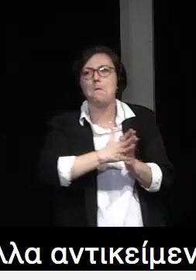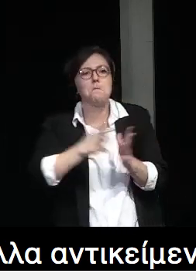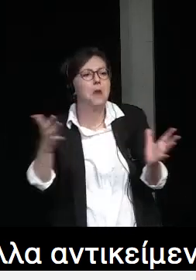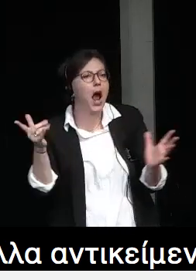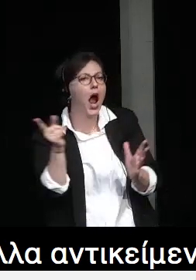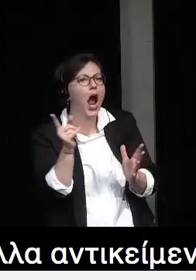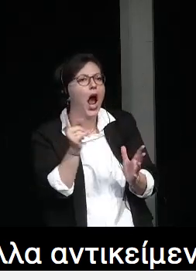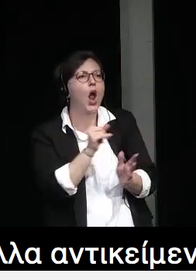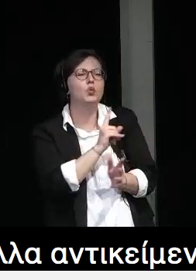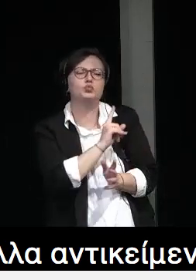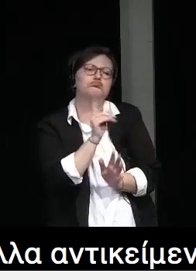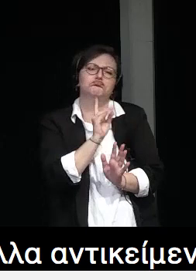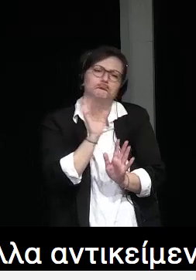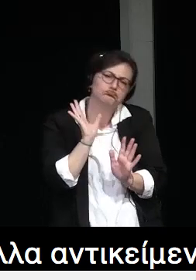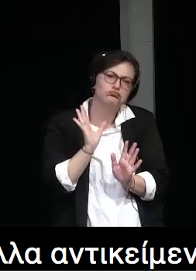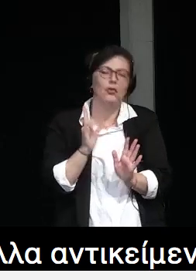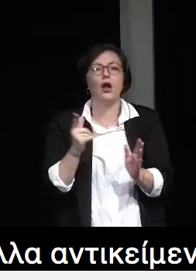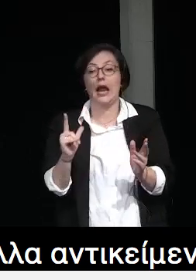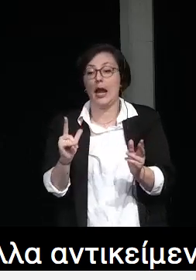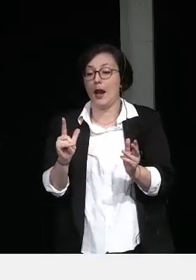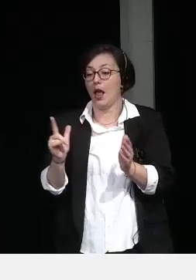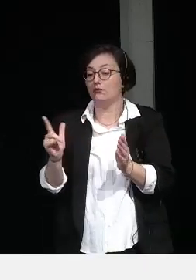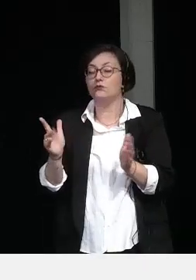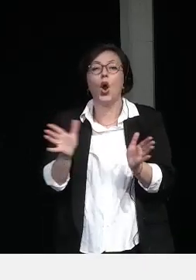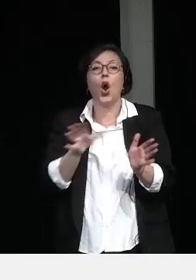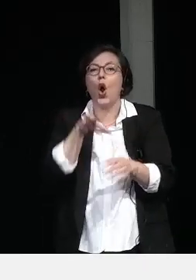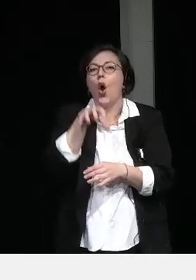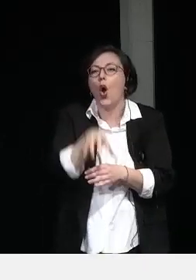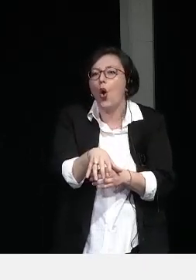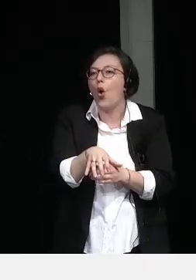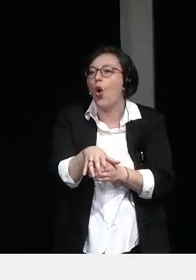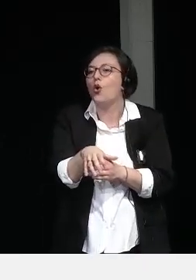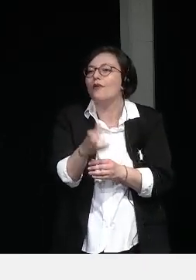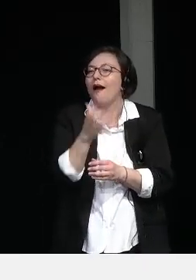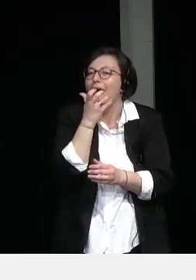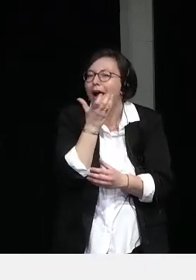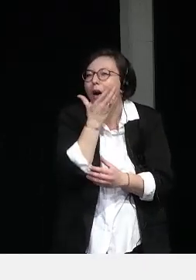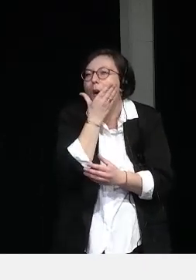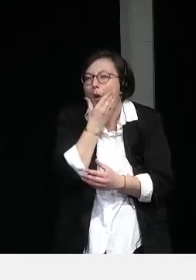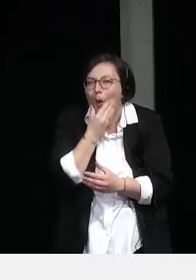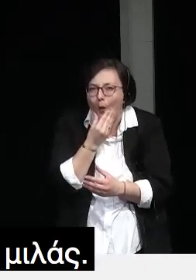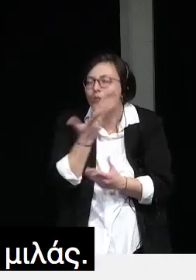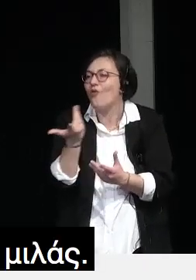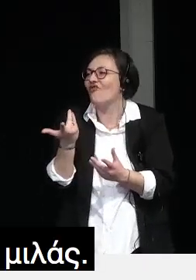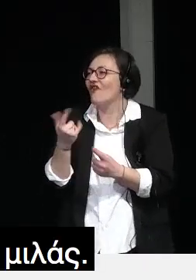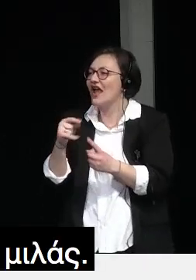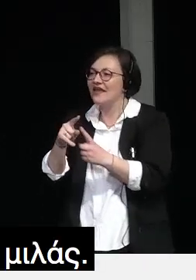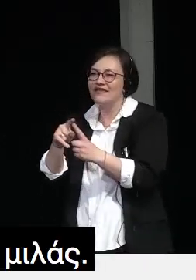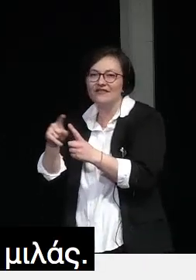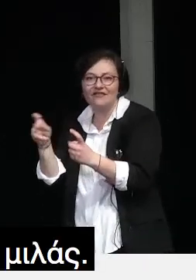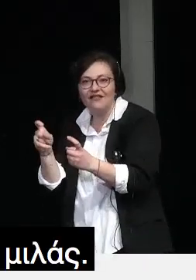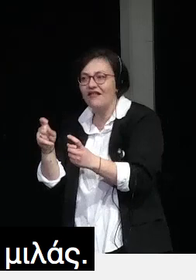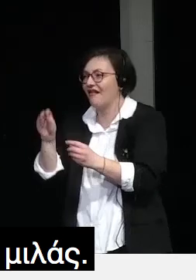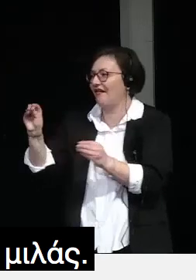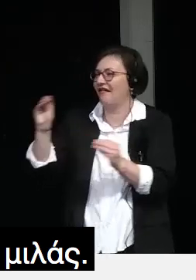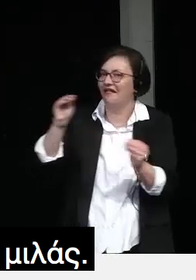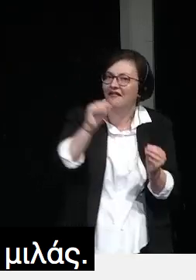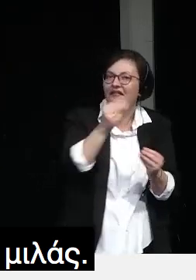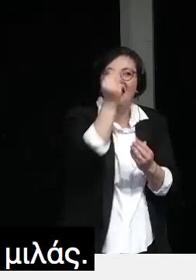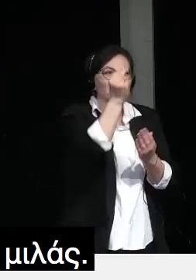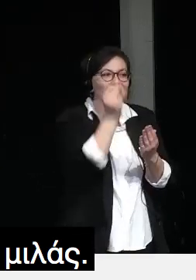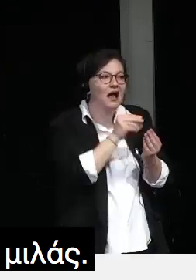and you have got artworks, but even items, it can be everything, that can help, like something you grab